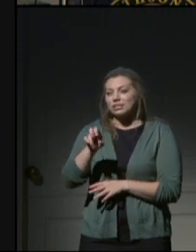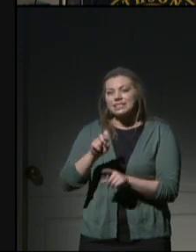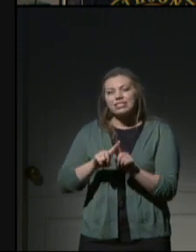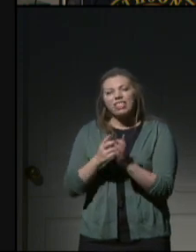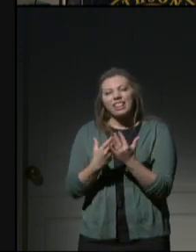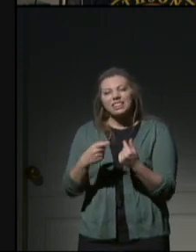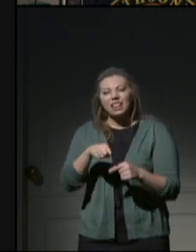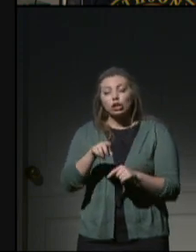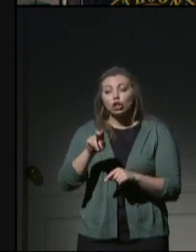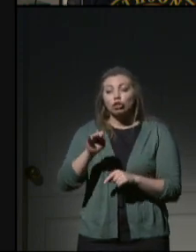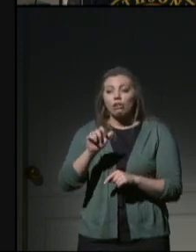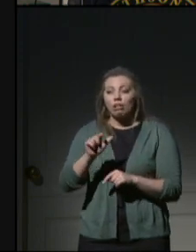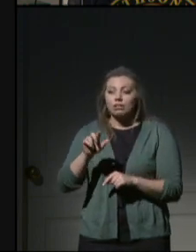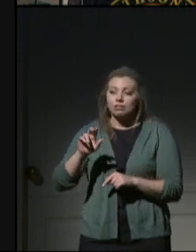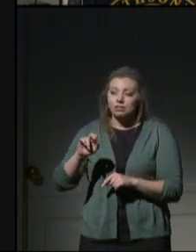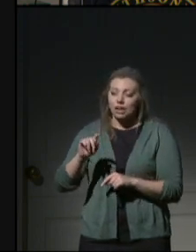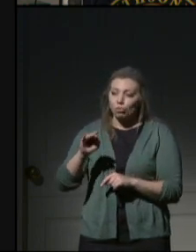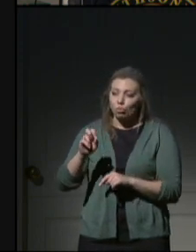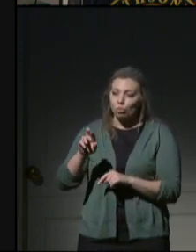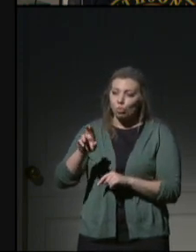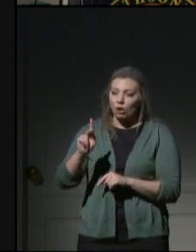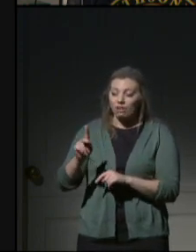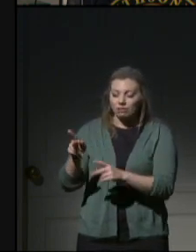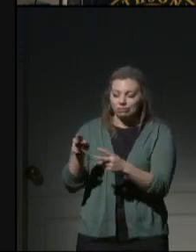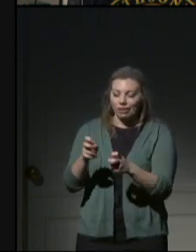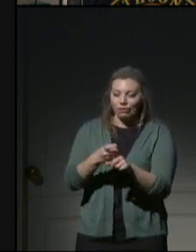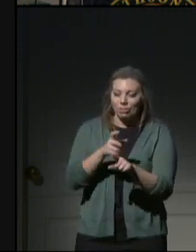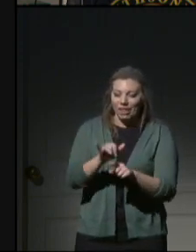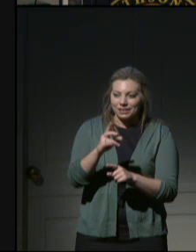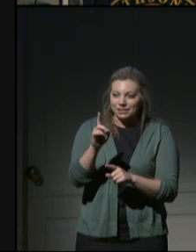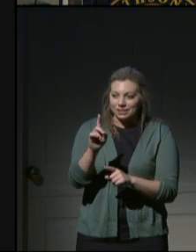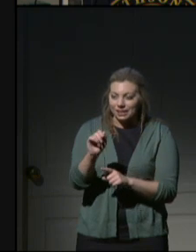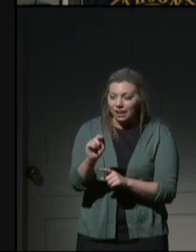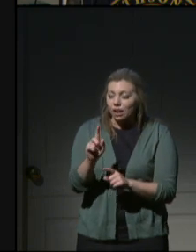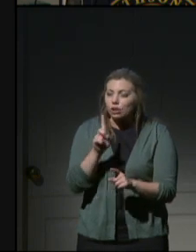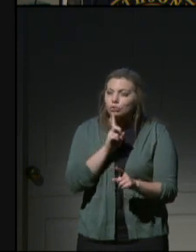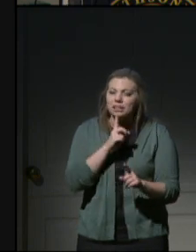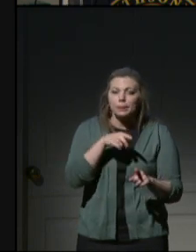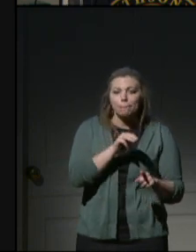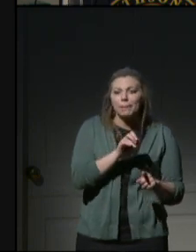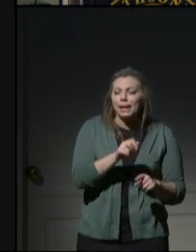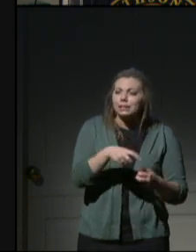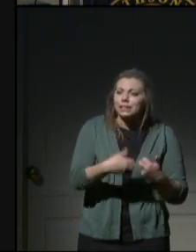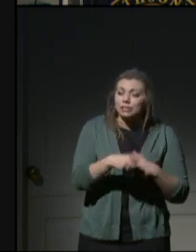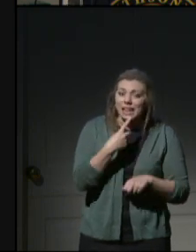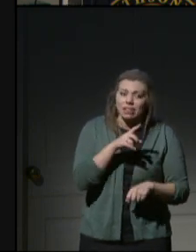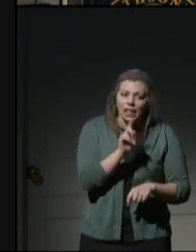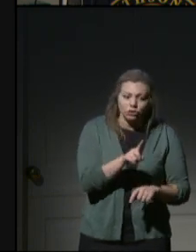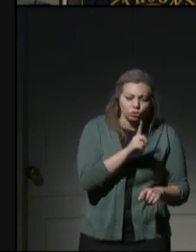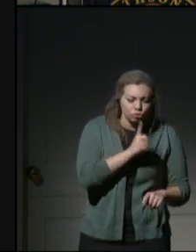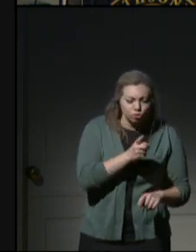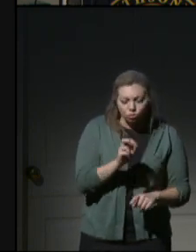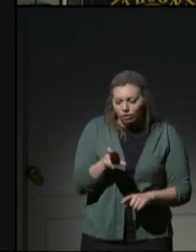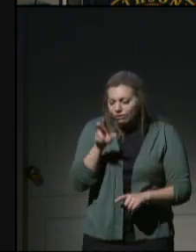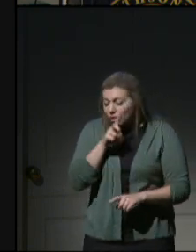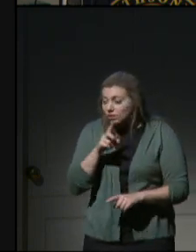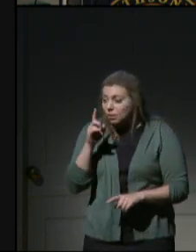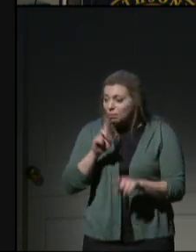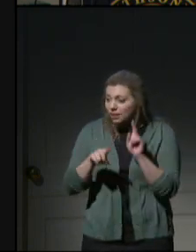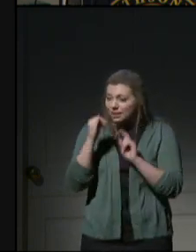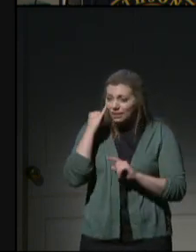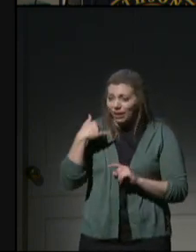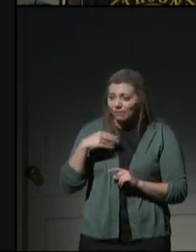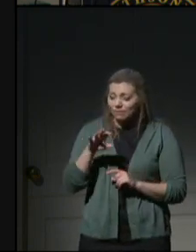images, because metadata is such a hard decision. It says this is true and this is false, or this is the truth. Whereas if I have feature vectors,